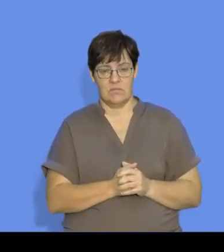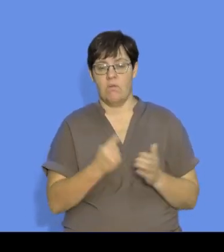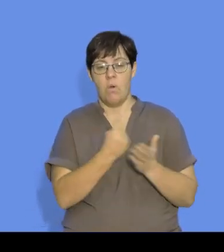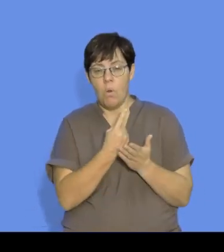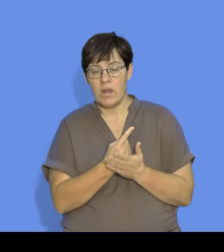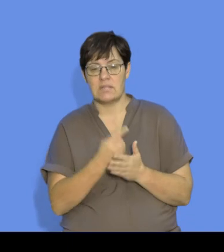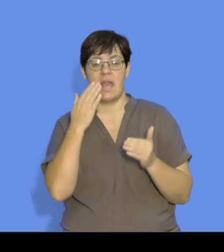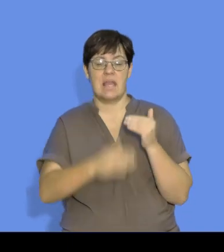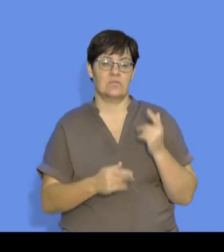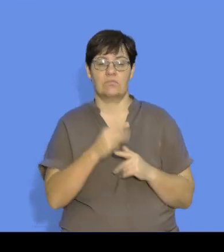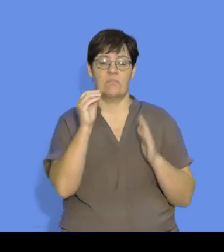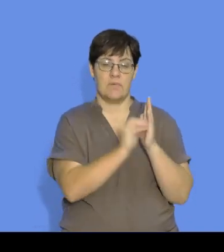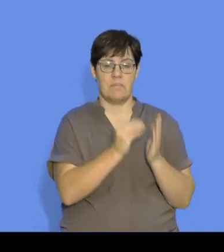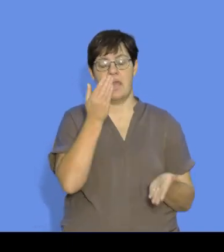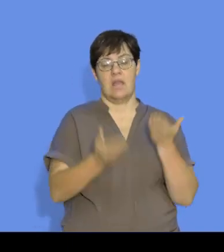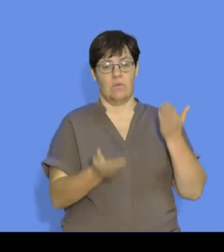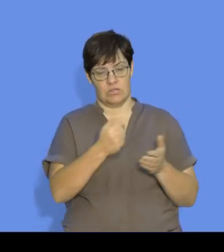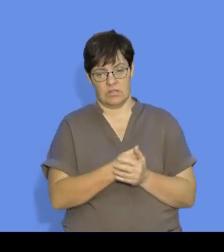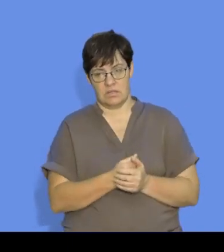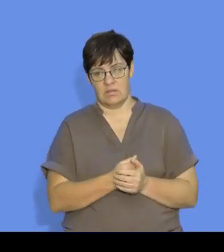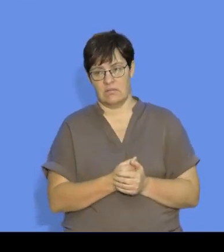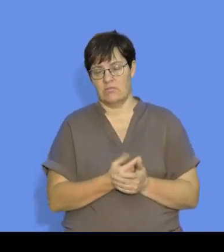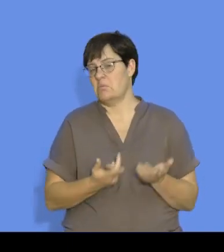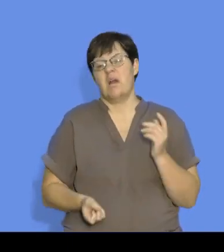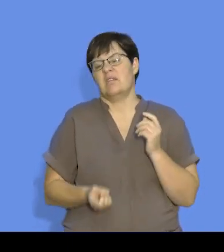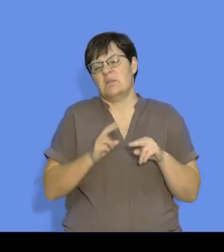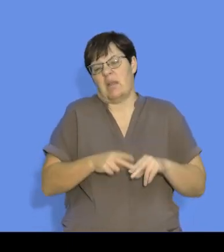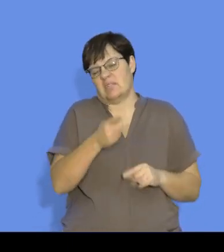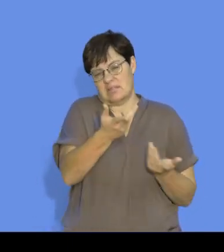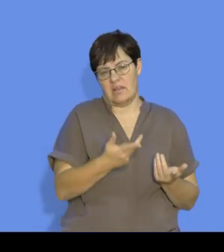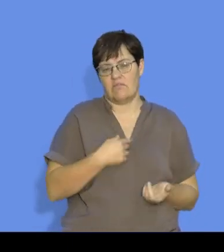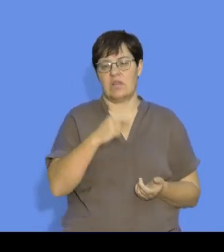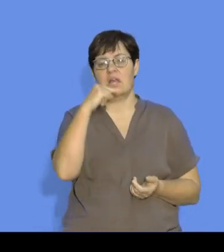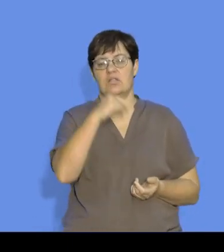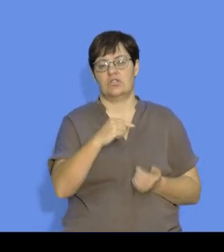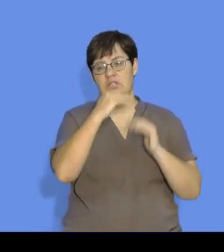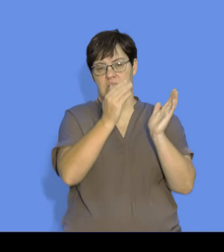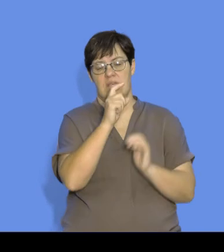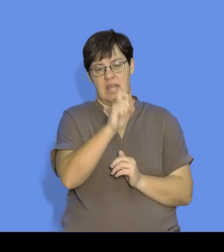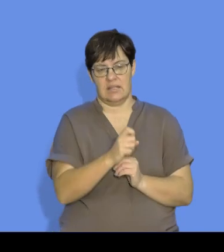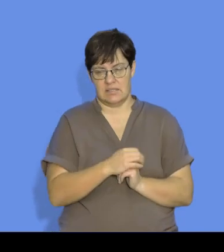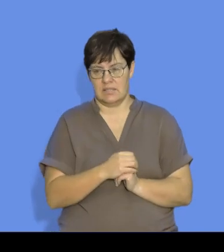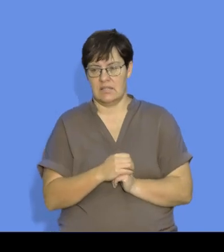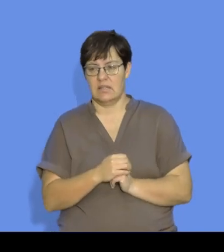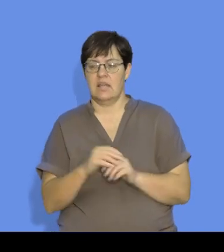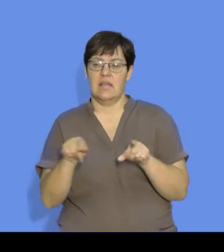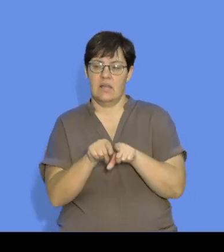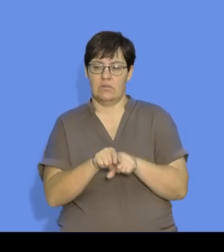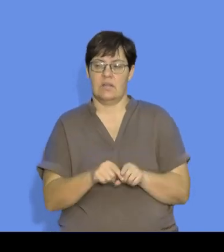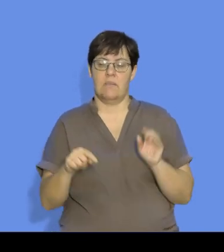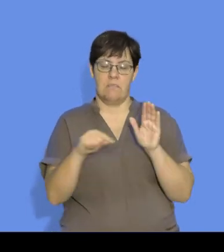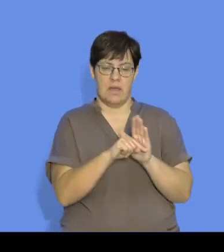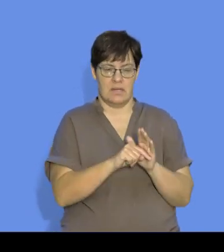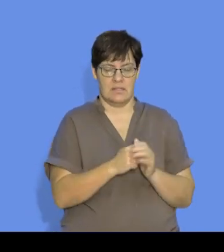can always just end it by writing the equations. It's entirely up to you, where you say g of x is equals